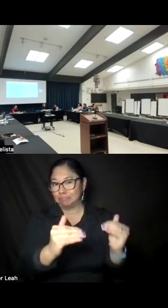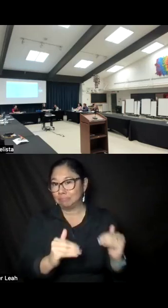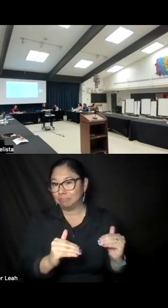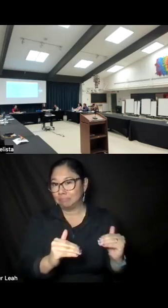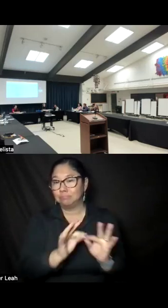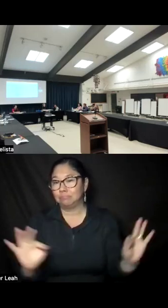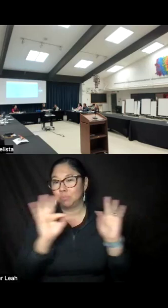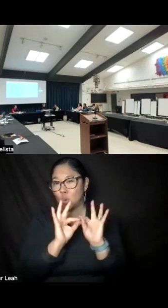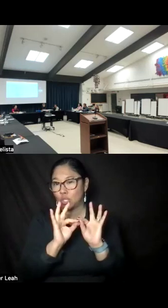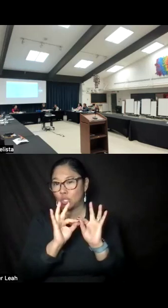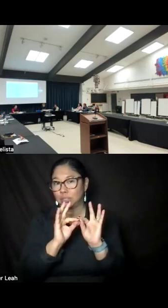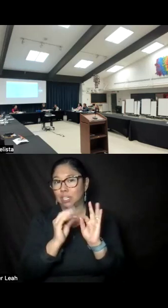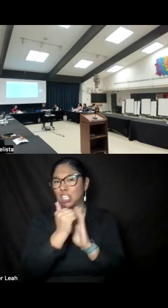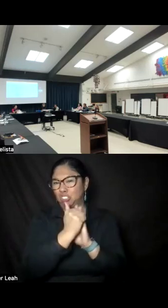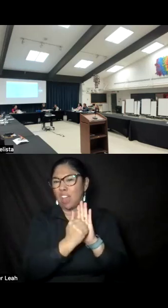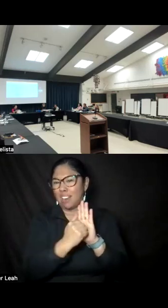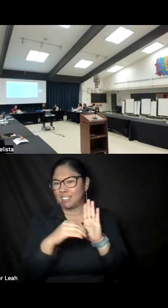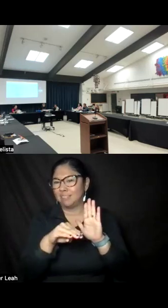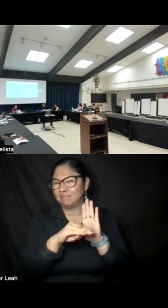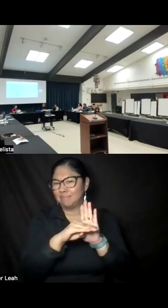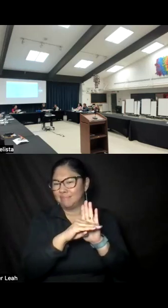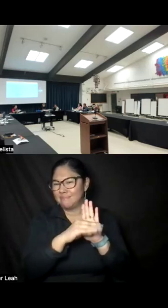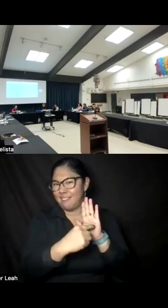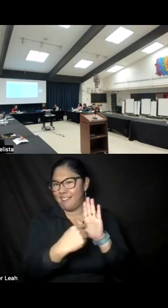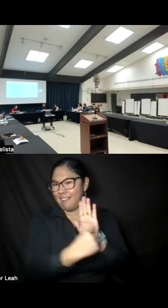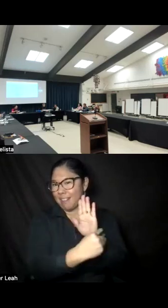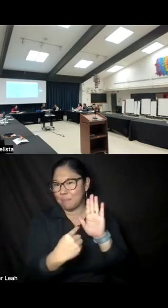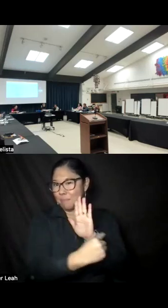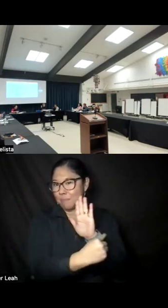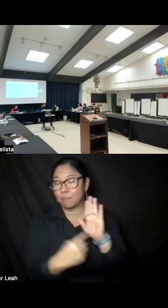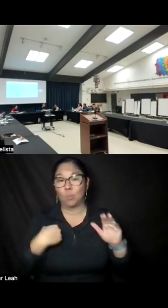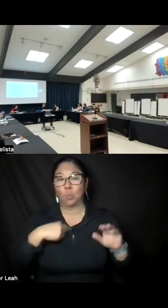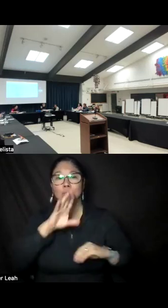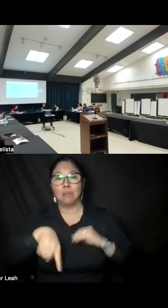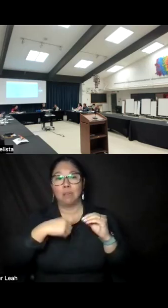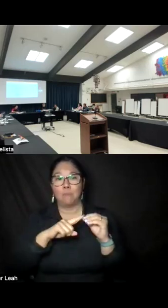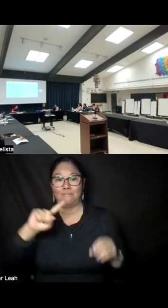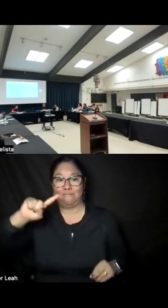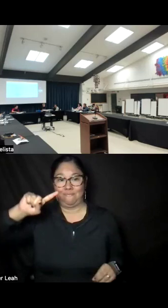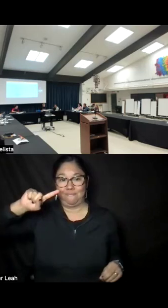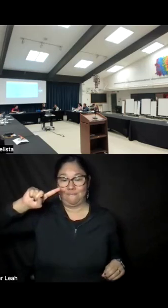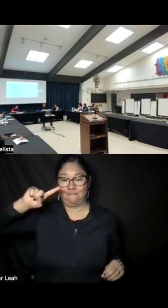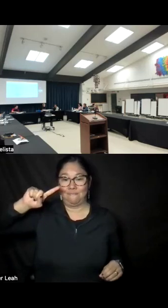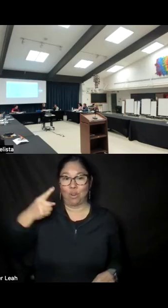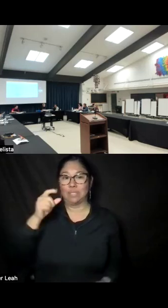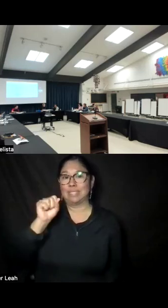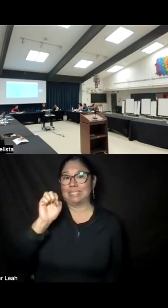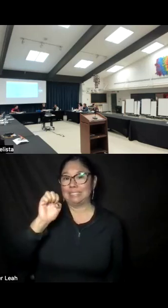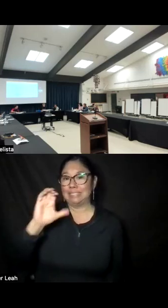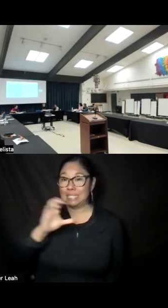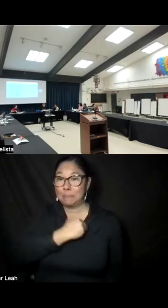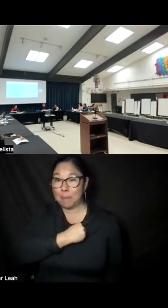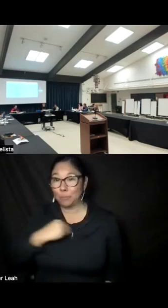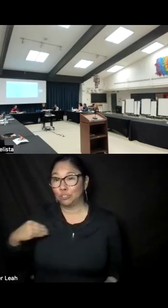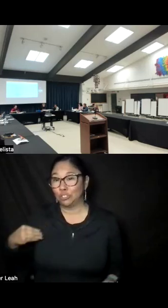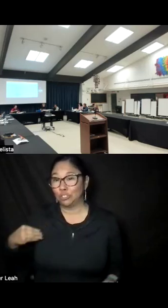important agenda item where we are going to be talking about first SSC membership and as it